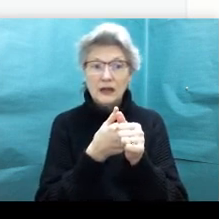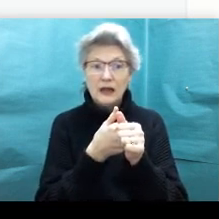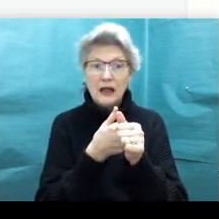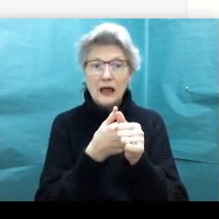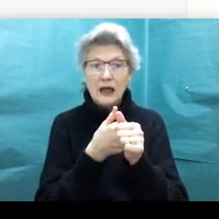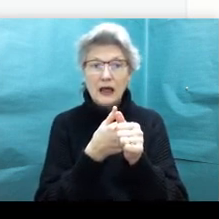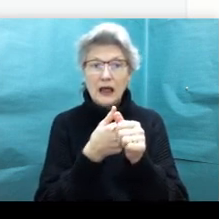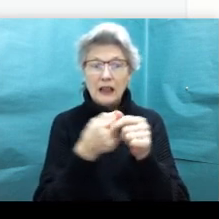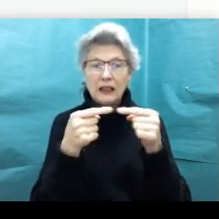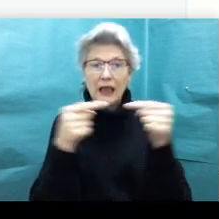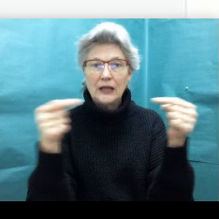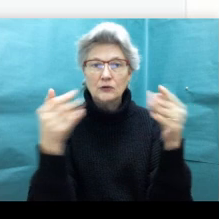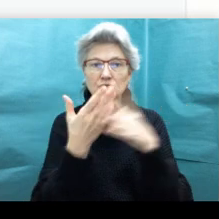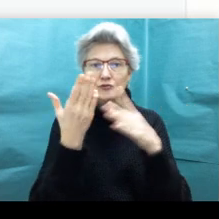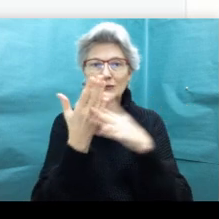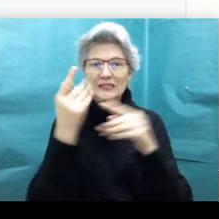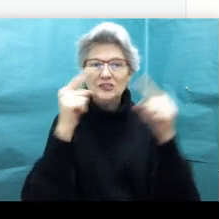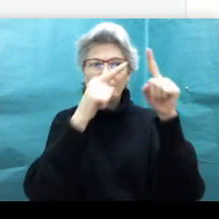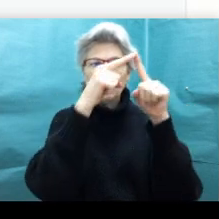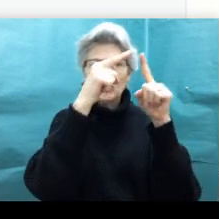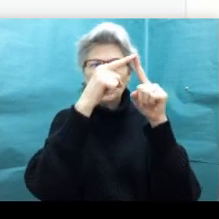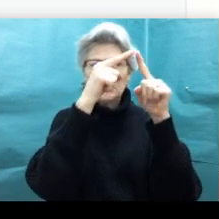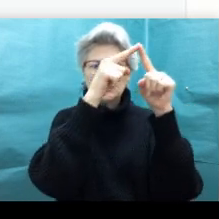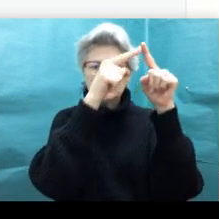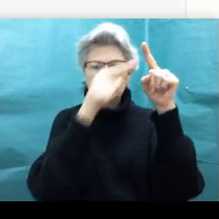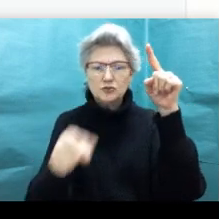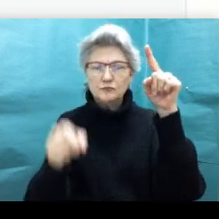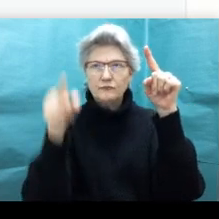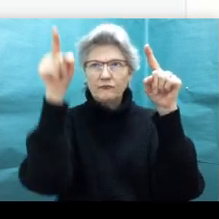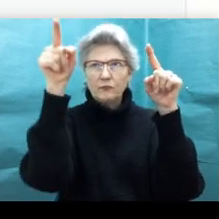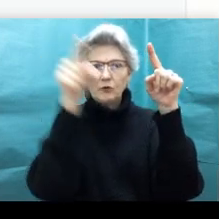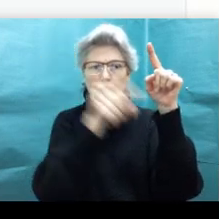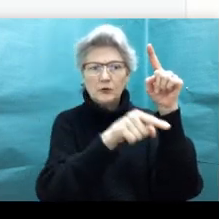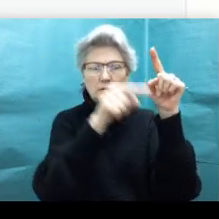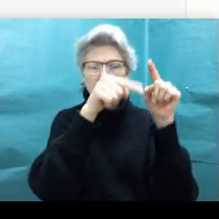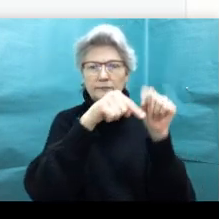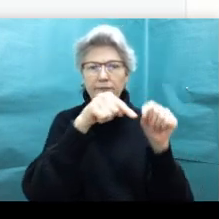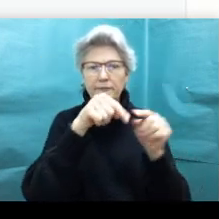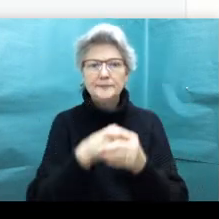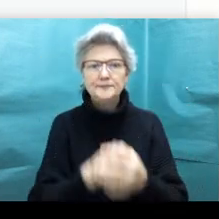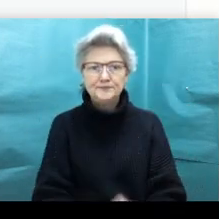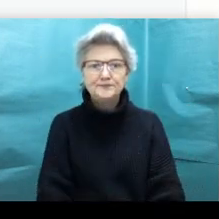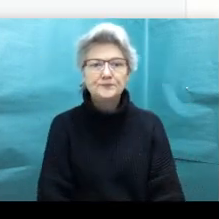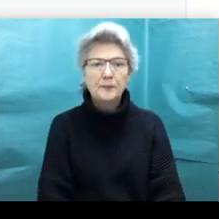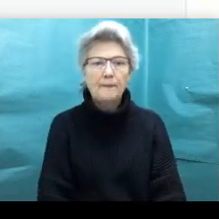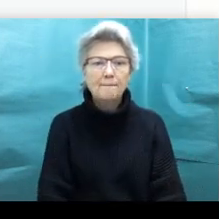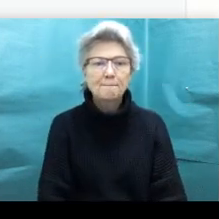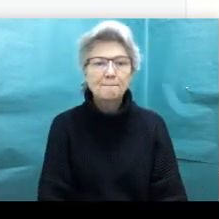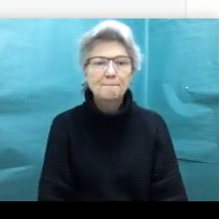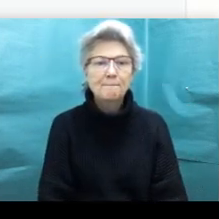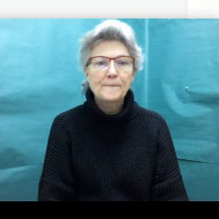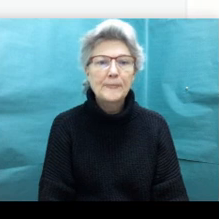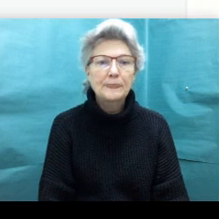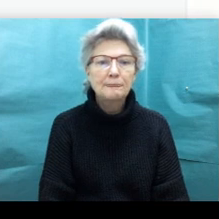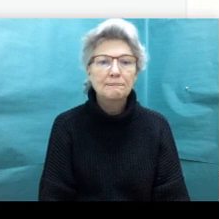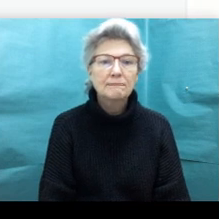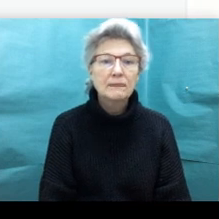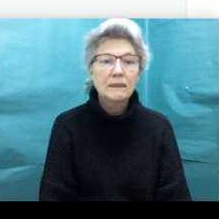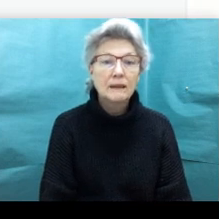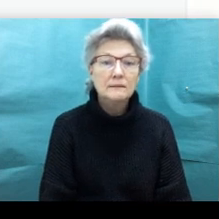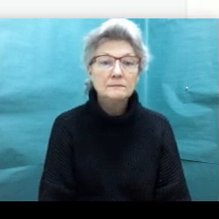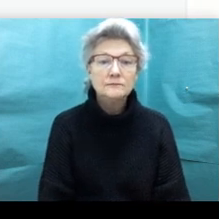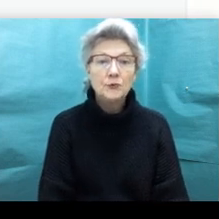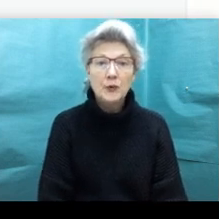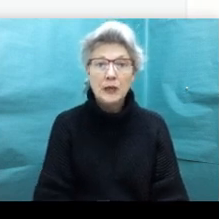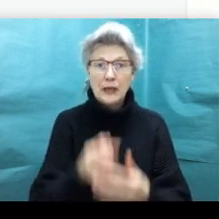vertex. So let me fix this line here, make it a little bit more diagonal. Okay, whoopsies. So here